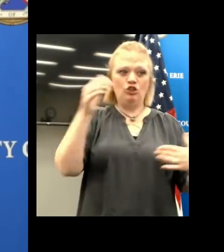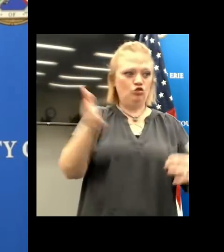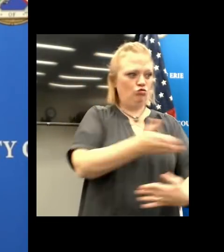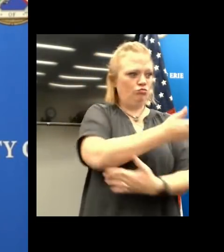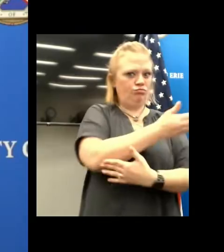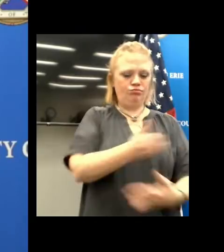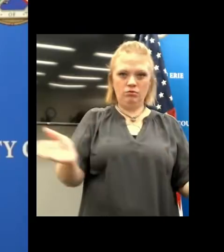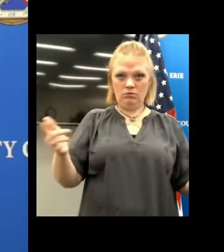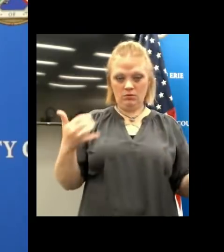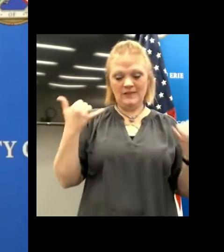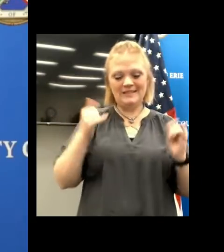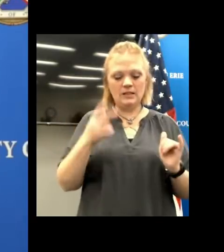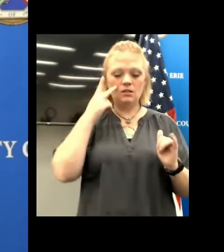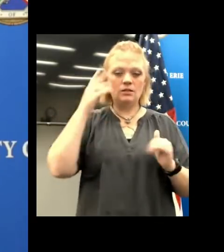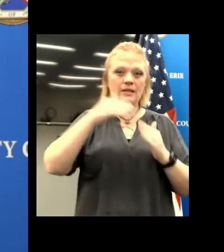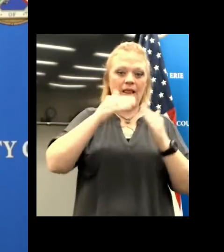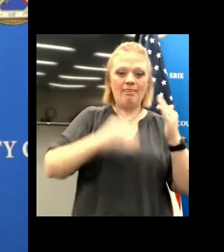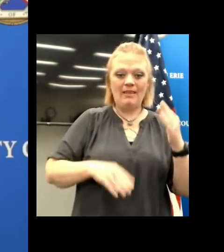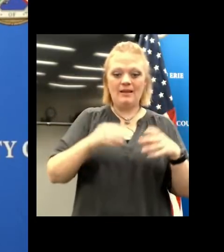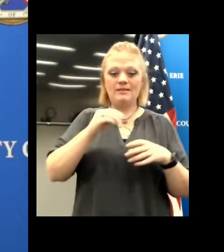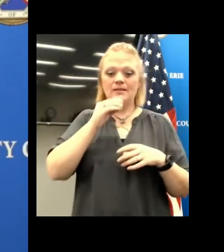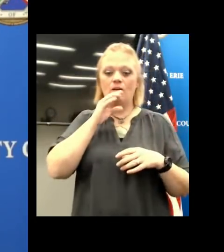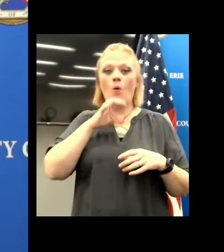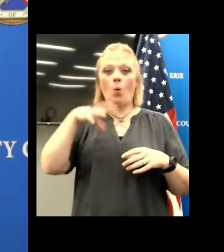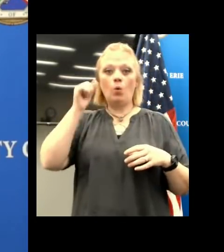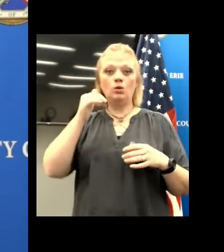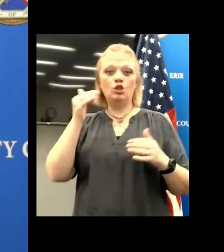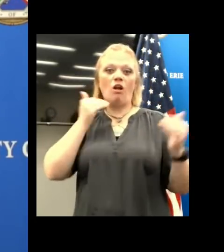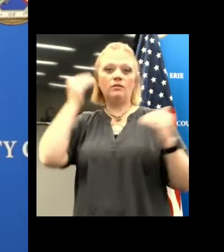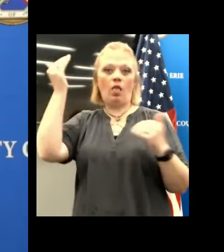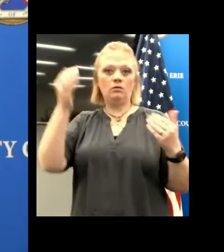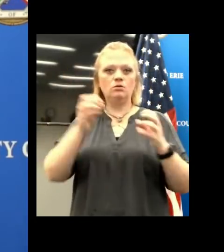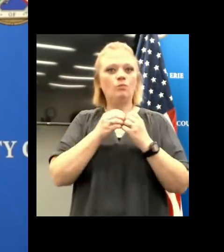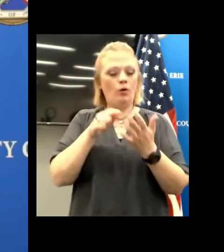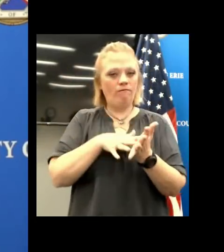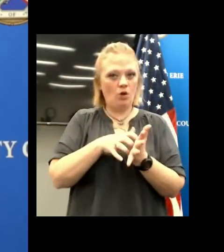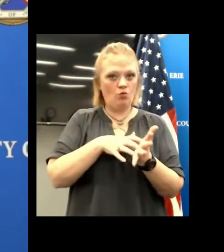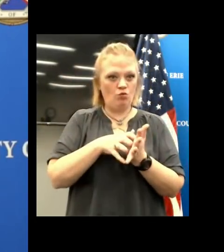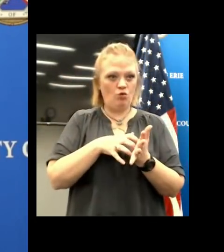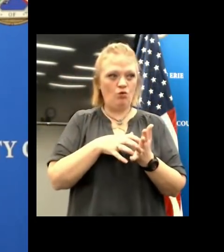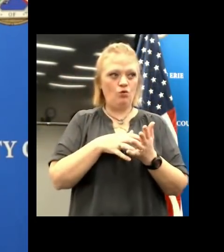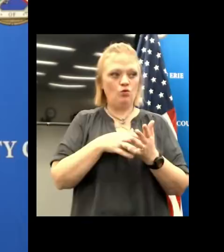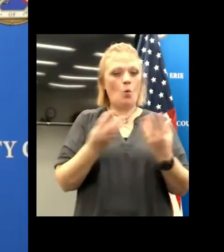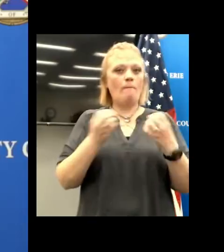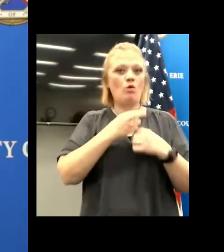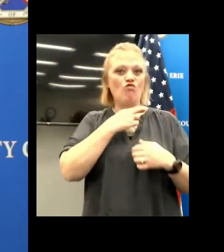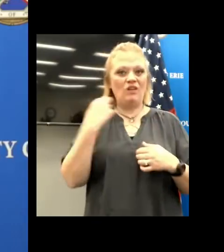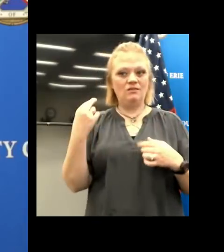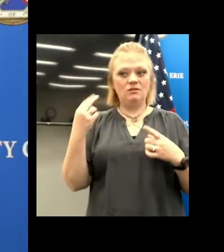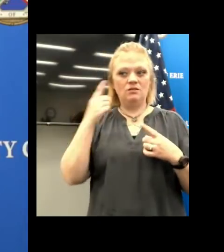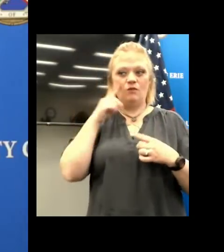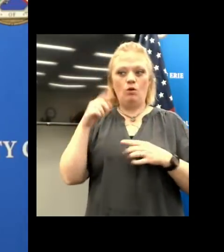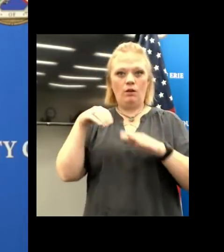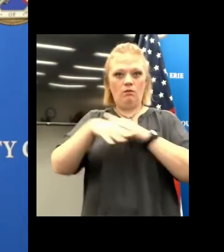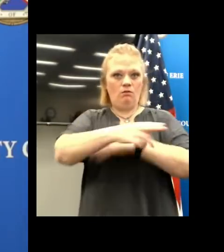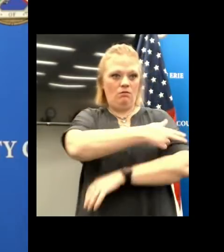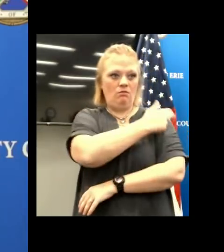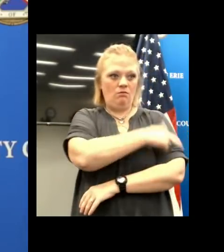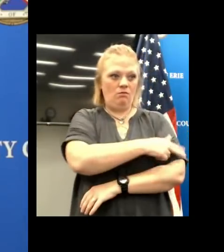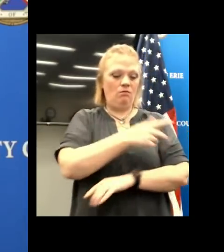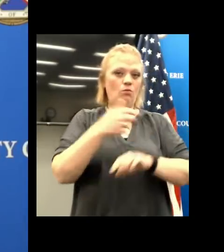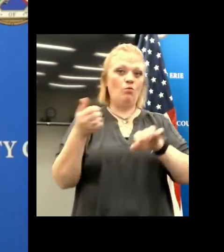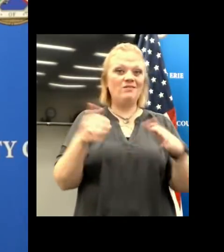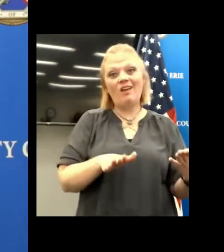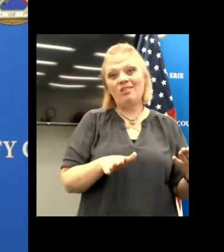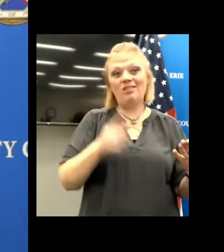still seeing less cases in the older adults. They're more vulnerable, so there's a greater risk for them with regards to hospitalization or deaths.